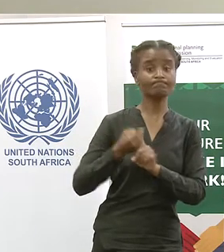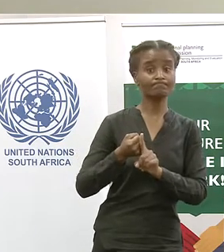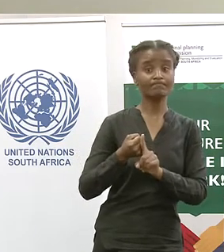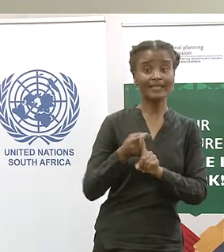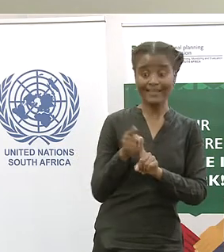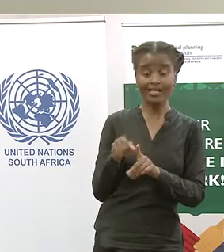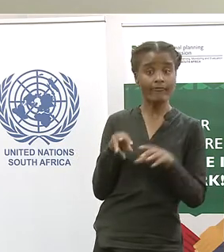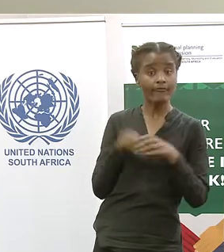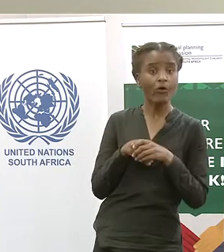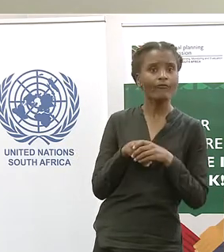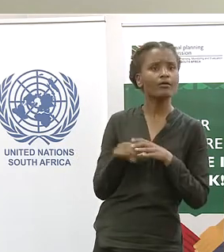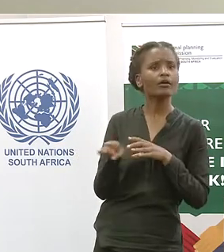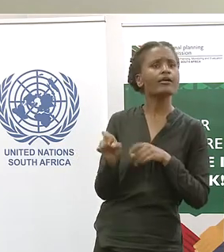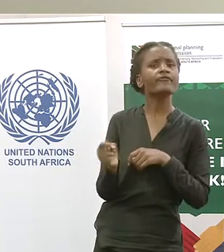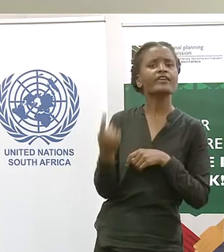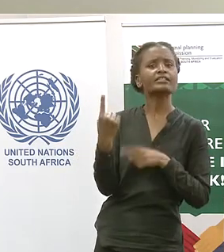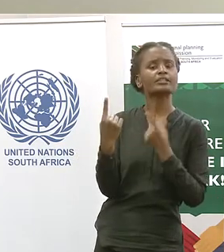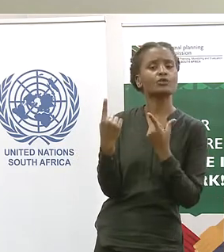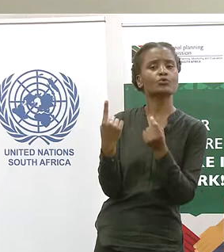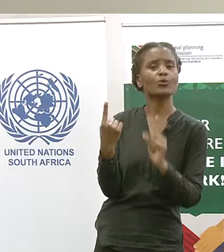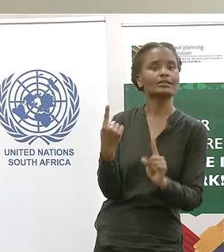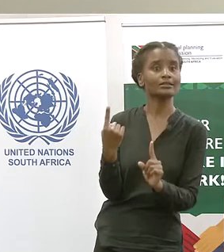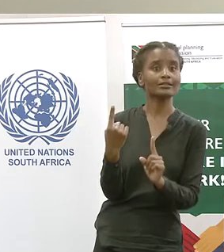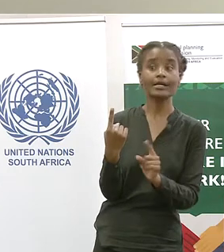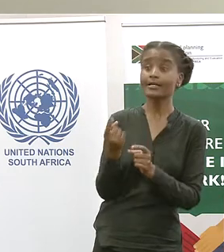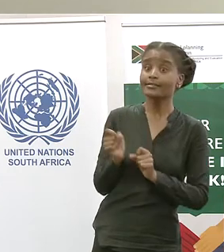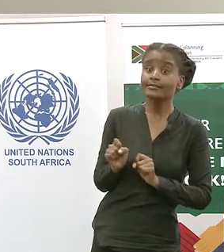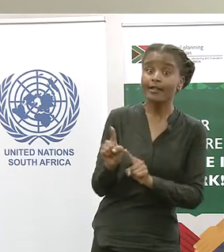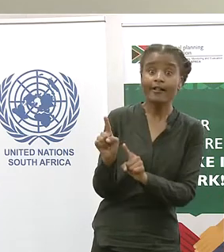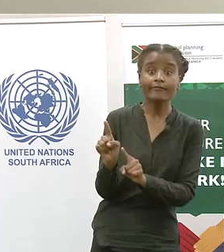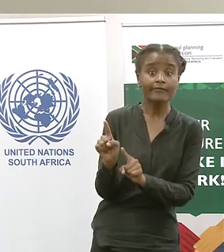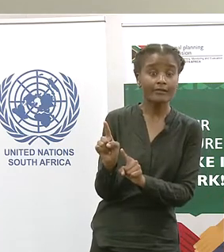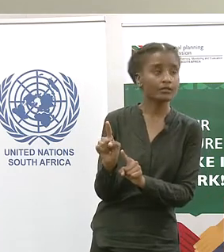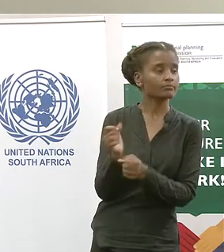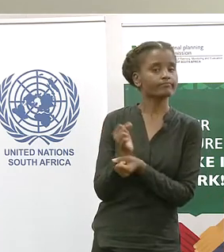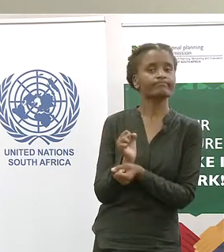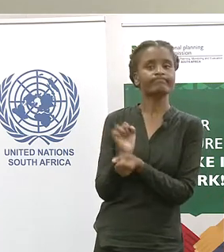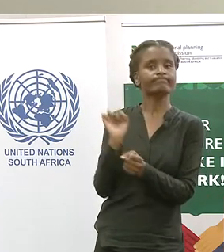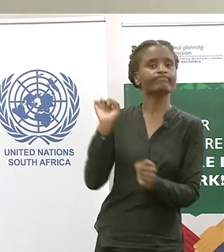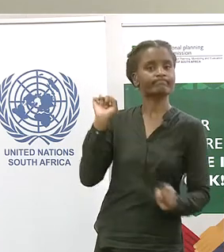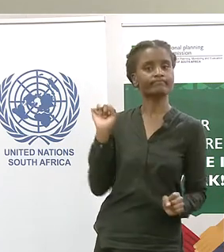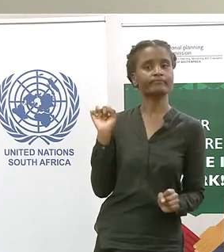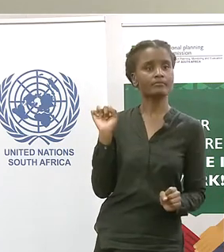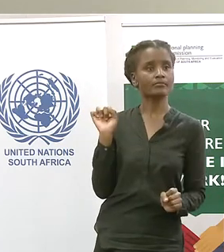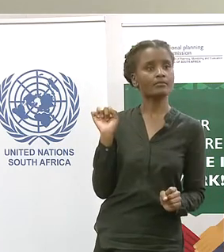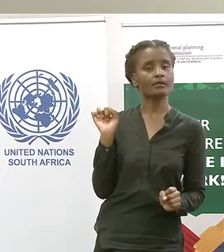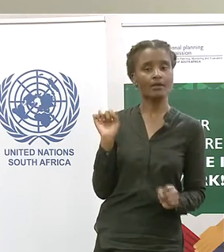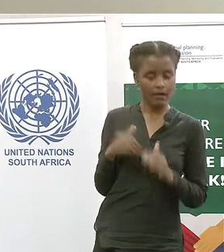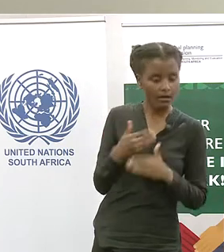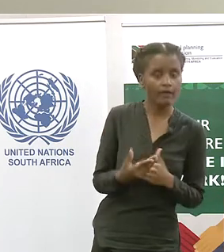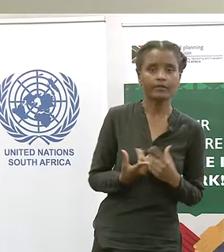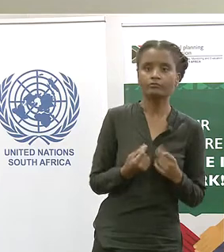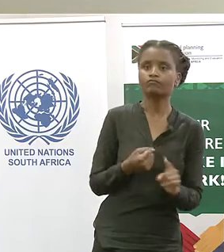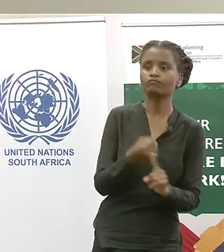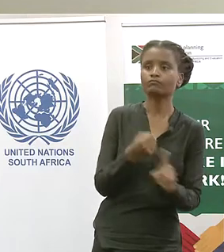first. And what we're needing to do now is to ensure that we